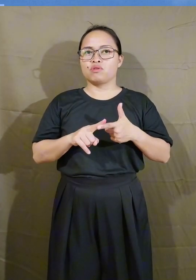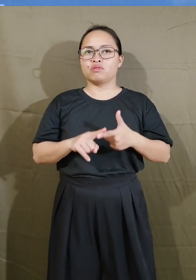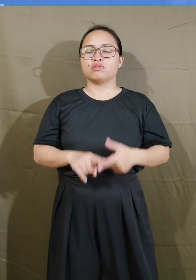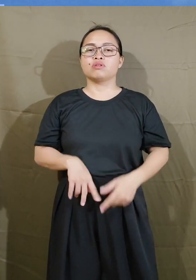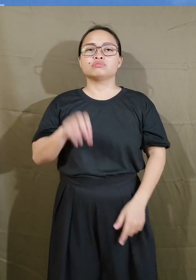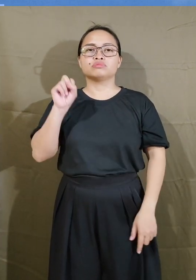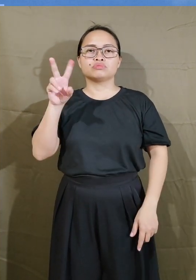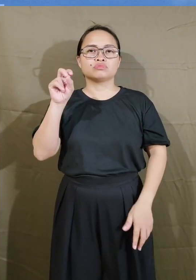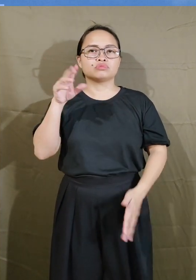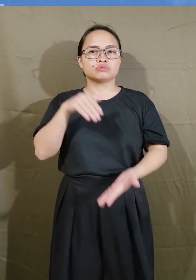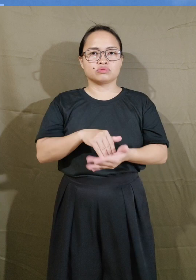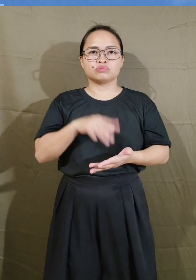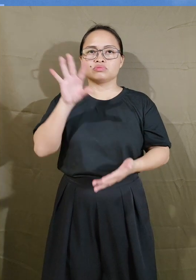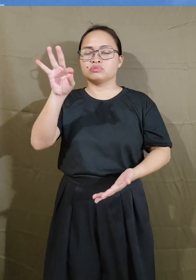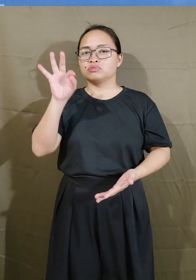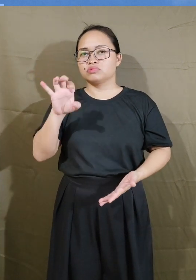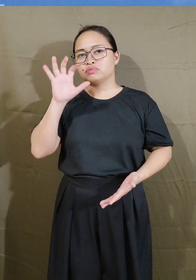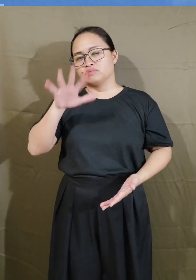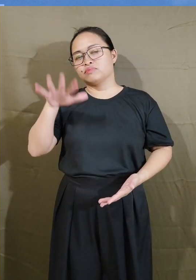Therefore,